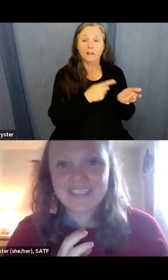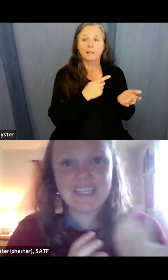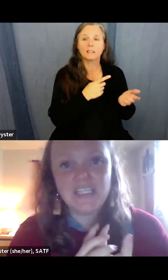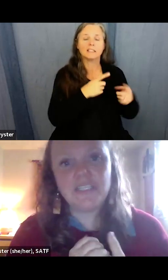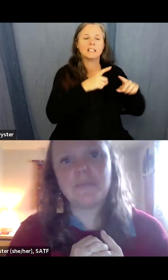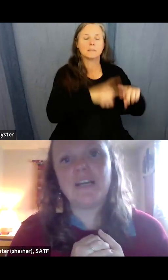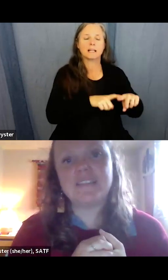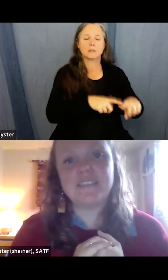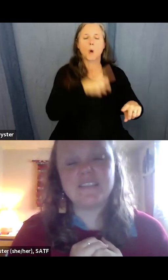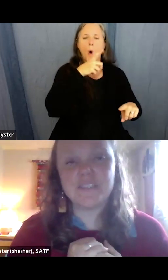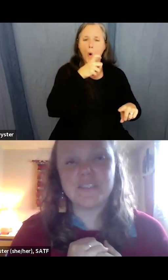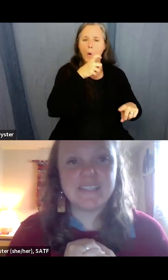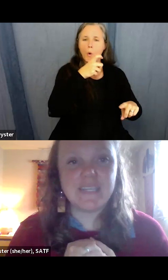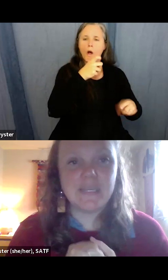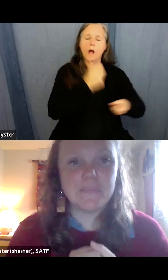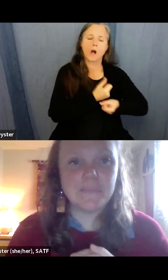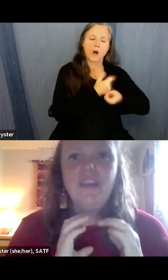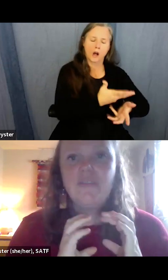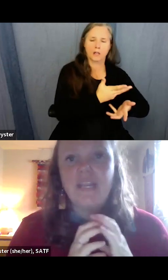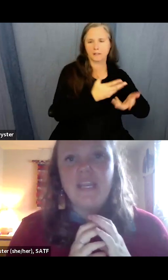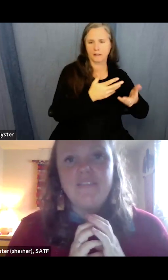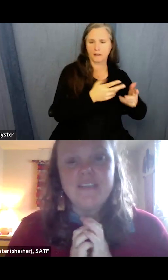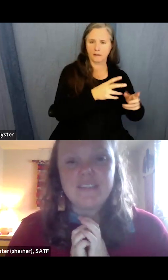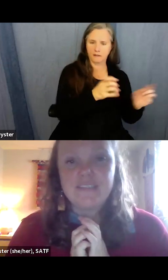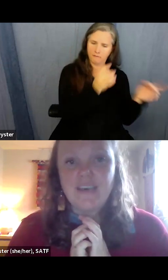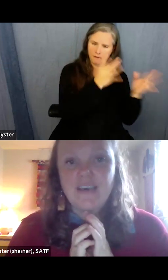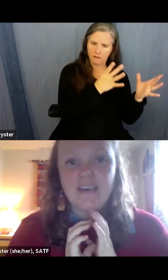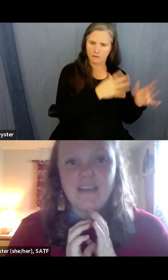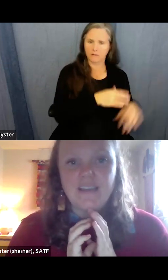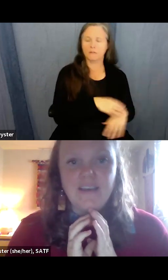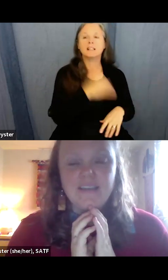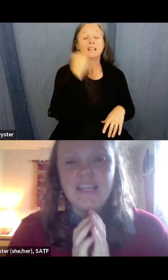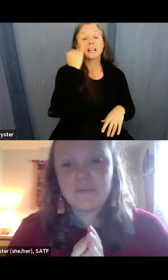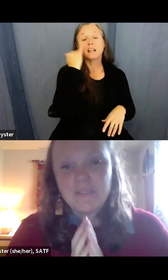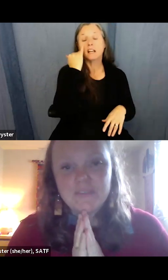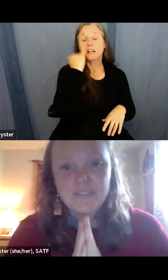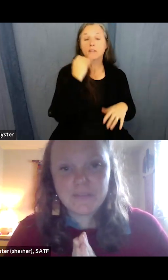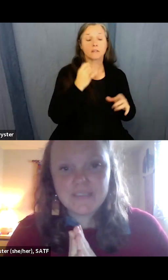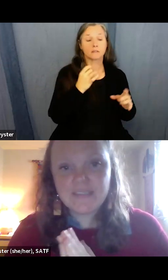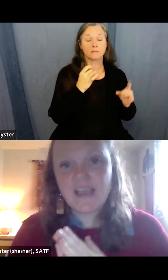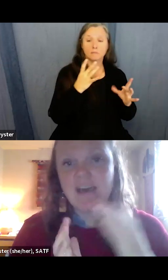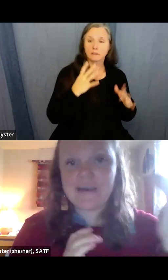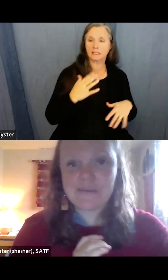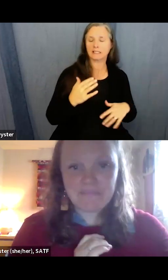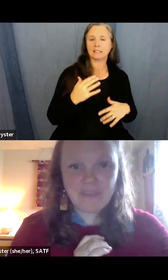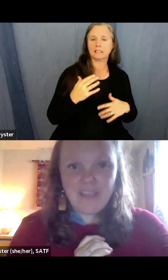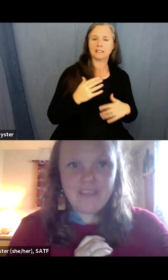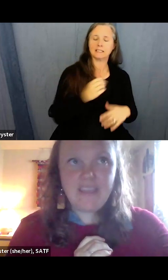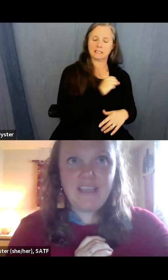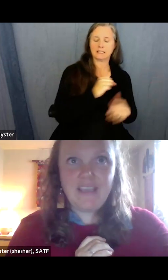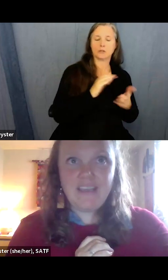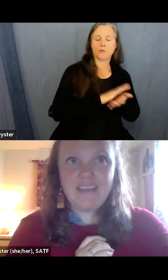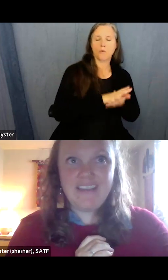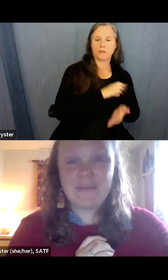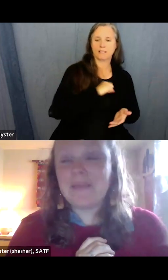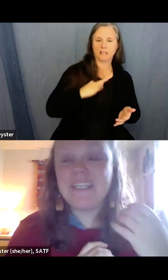additional investigation processes. For example, right, if this is a K-12 student,